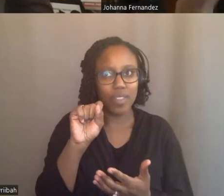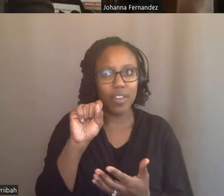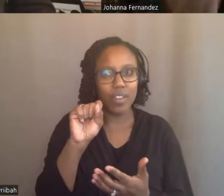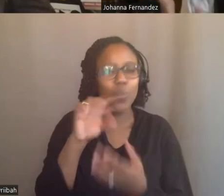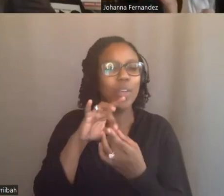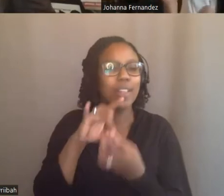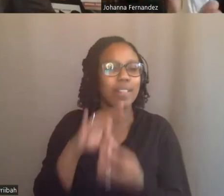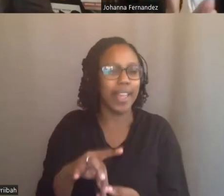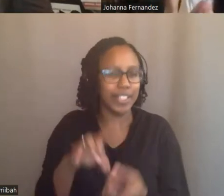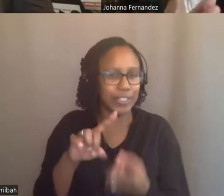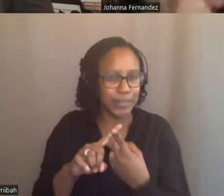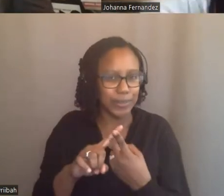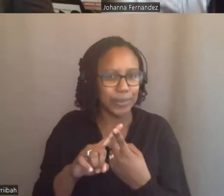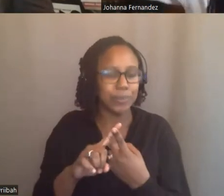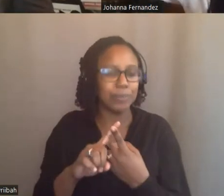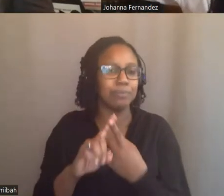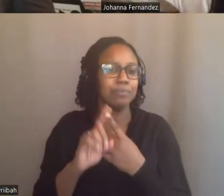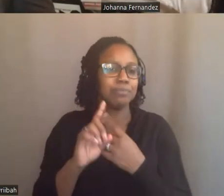propaganda of the deed,